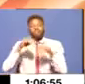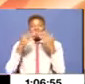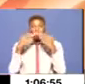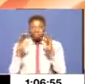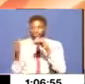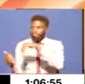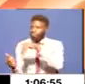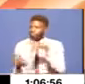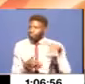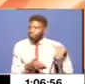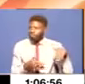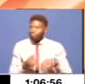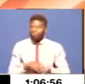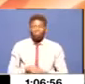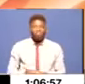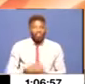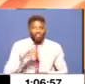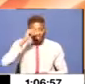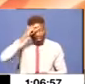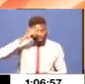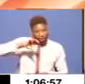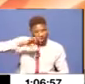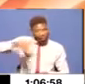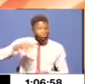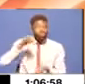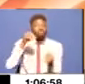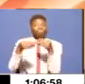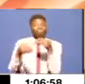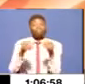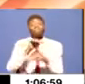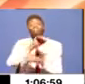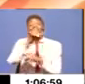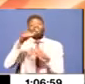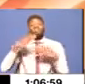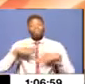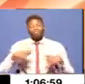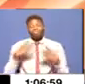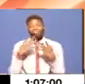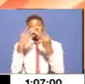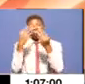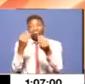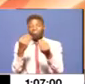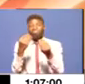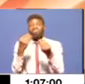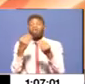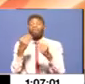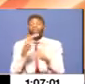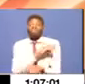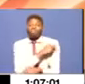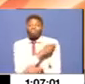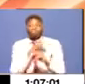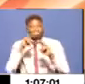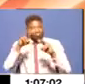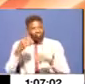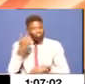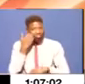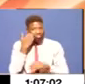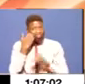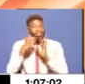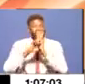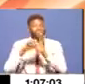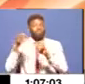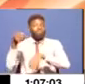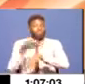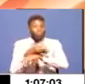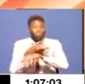The county government of Busia has urged residents to go for regular checkups for diseases such as cancer to enable them to